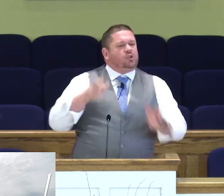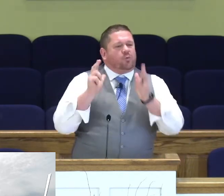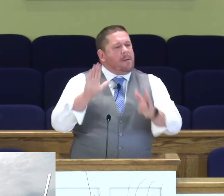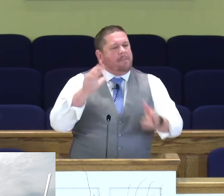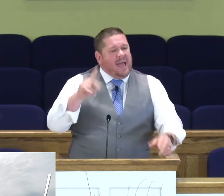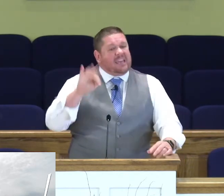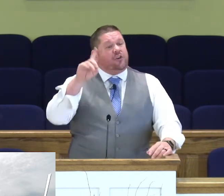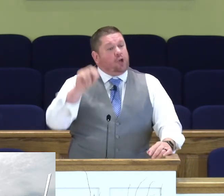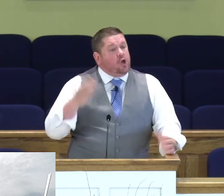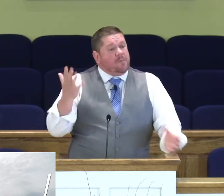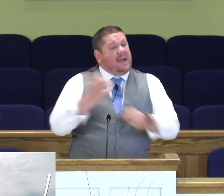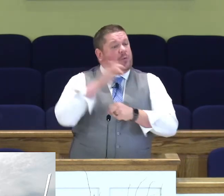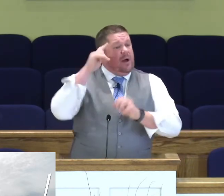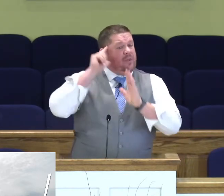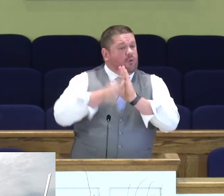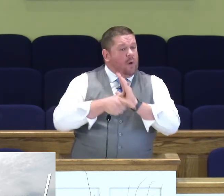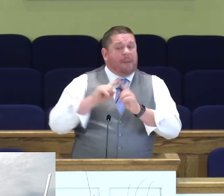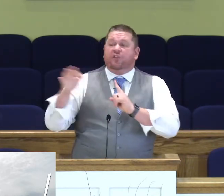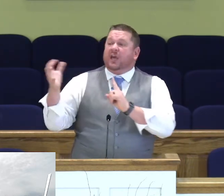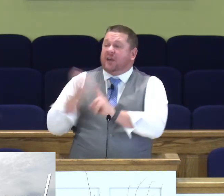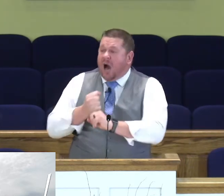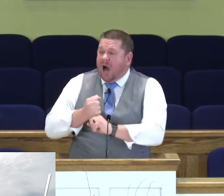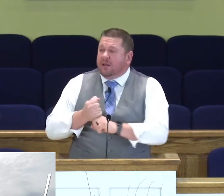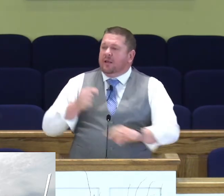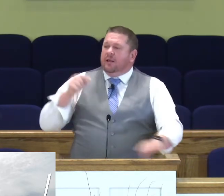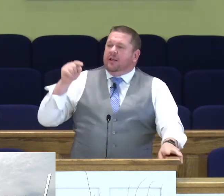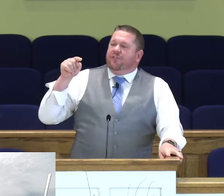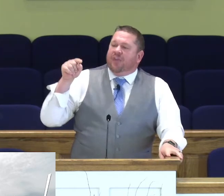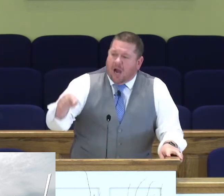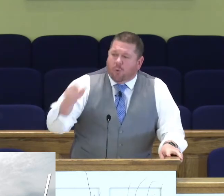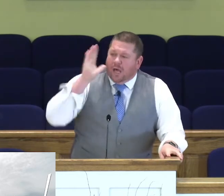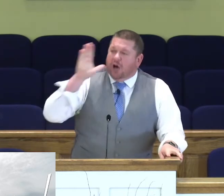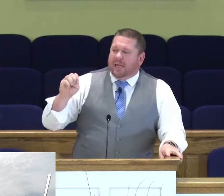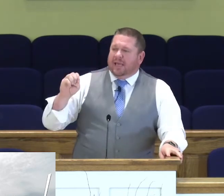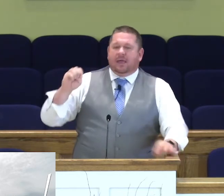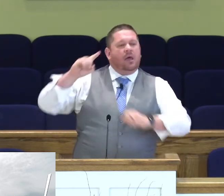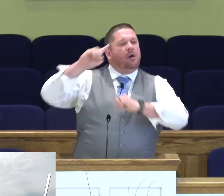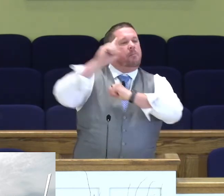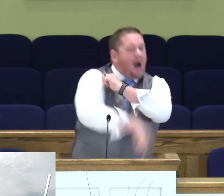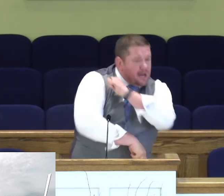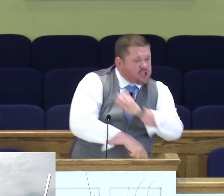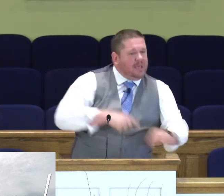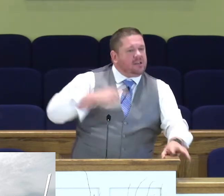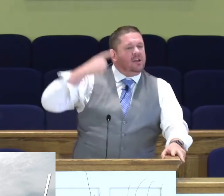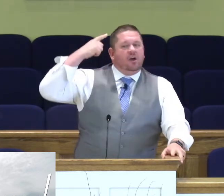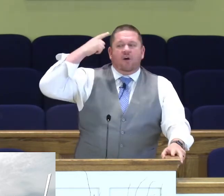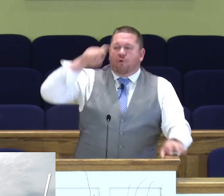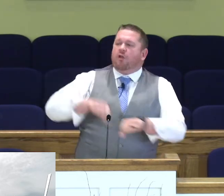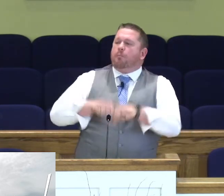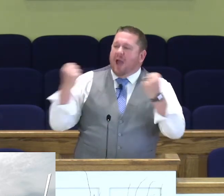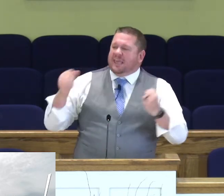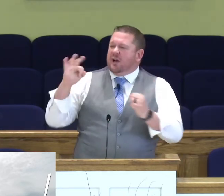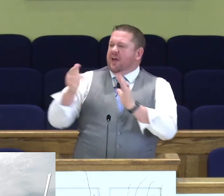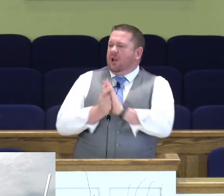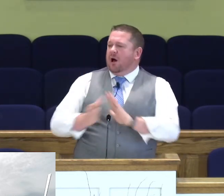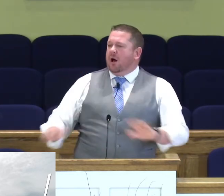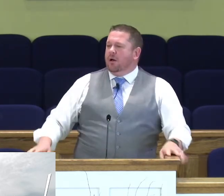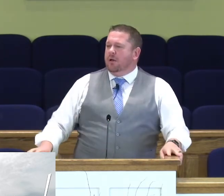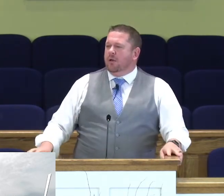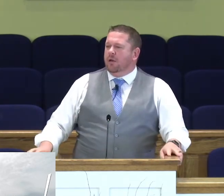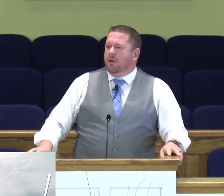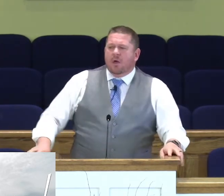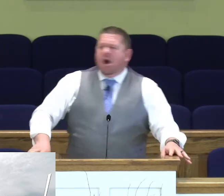not supposed to rob a bank. If you do, you might get away with it for a while, but if you get caught, there will be punishment for the breaking of that